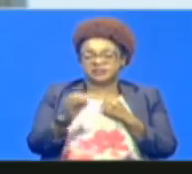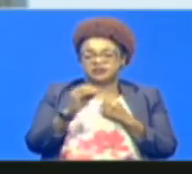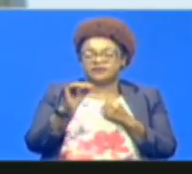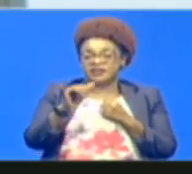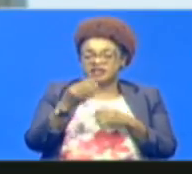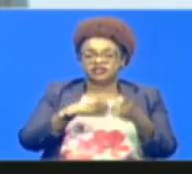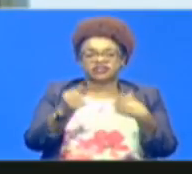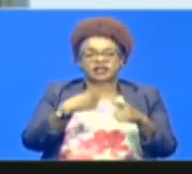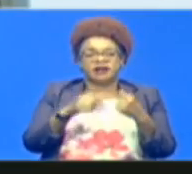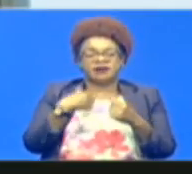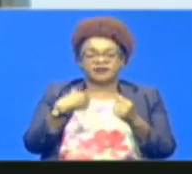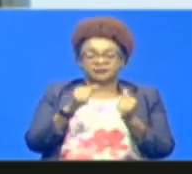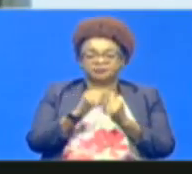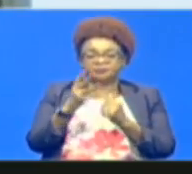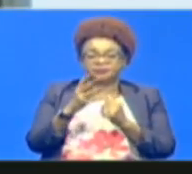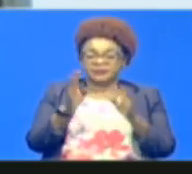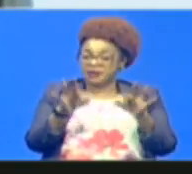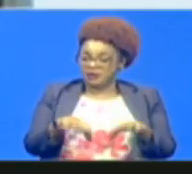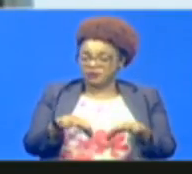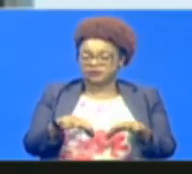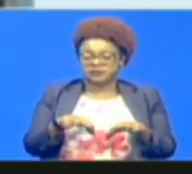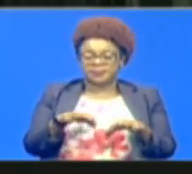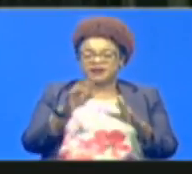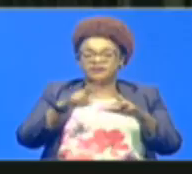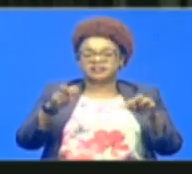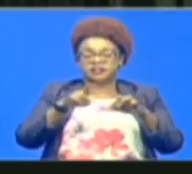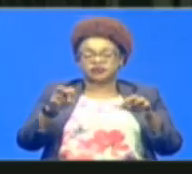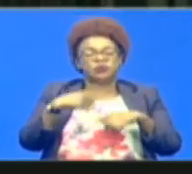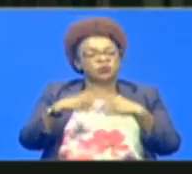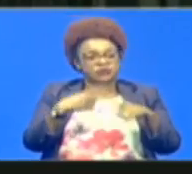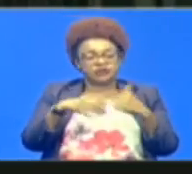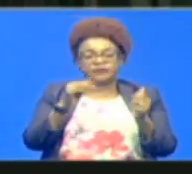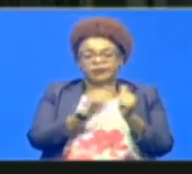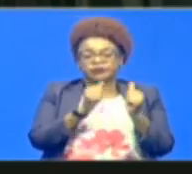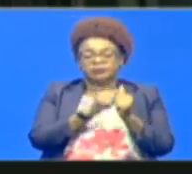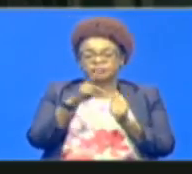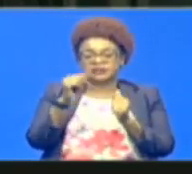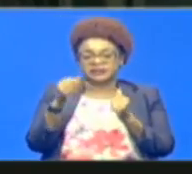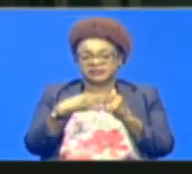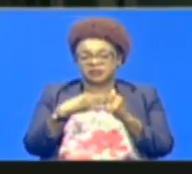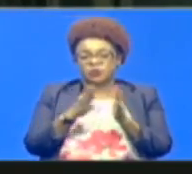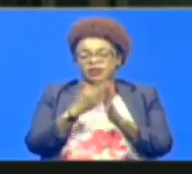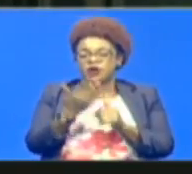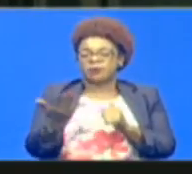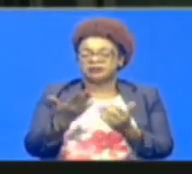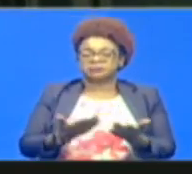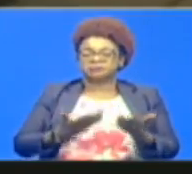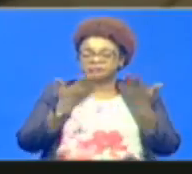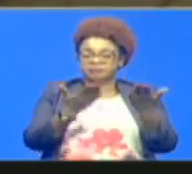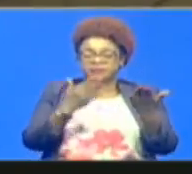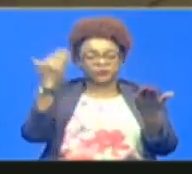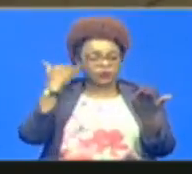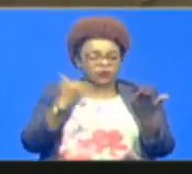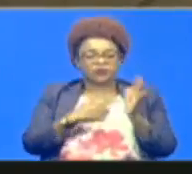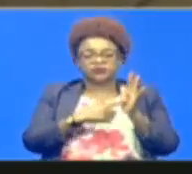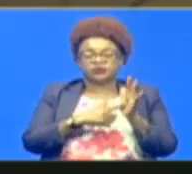attached to 14 accounts. Investigations by the market regulator have been ongoing since October 2018, with documents tabled before the courts showing shares